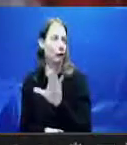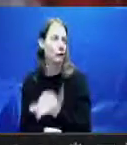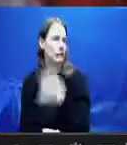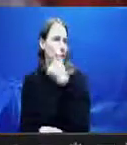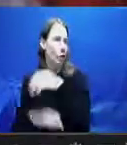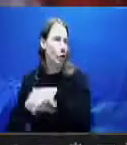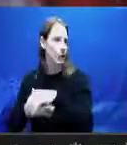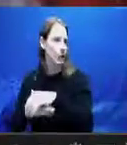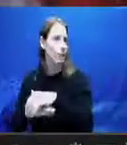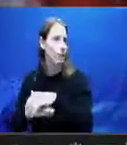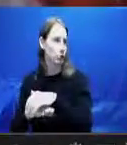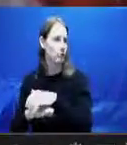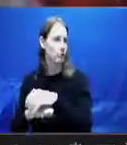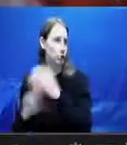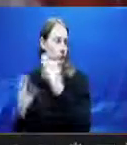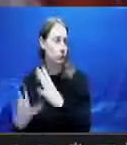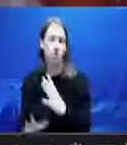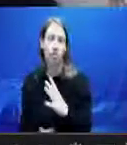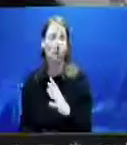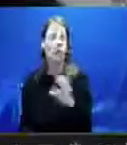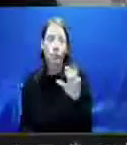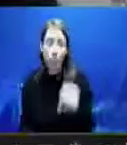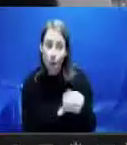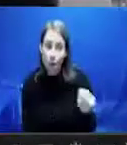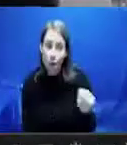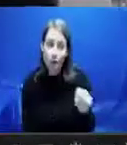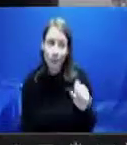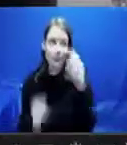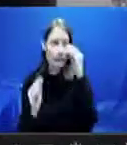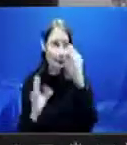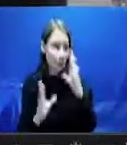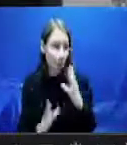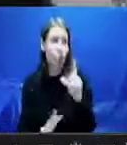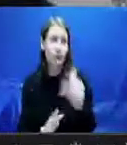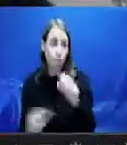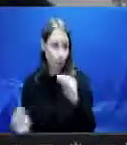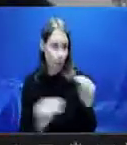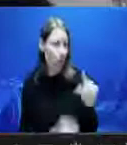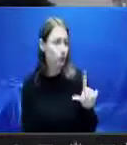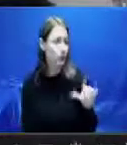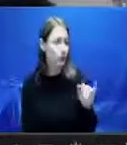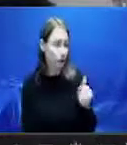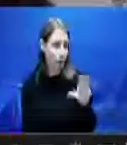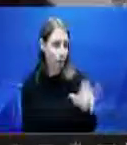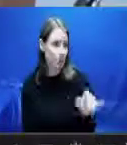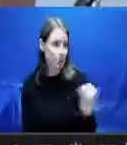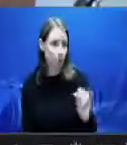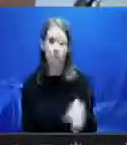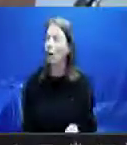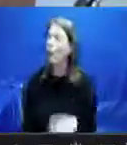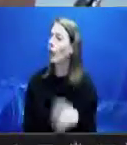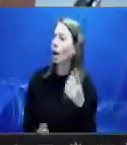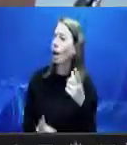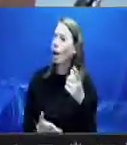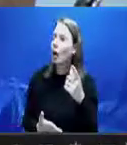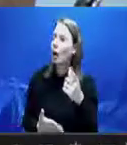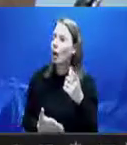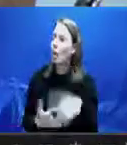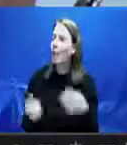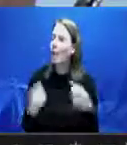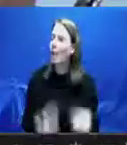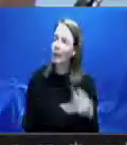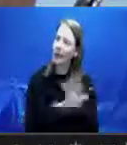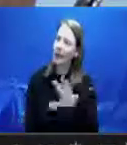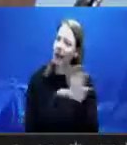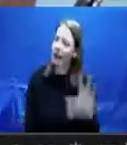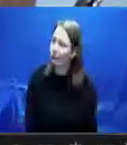can the kids access these texts? What impact did clashing values have on European imperialism in Africa? David Riesenfeld is one of those